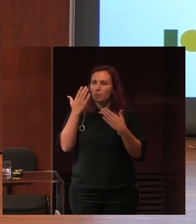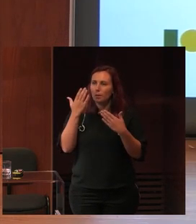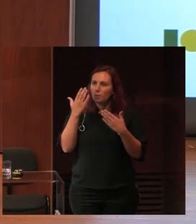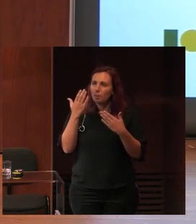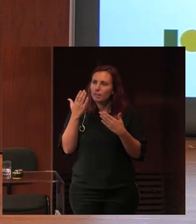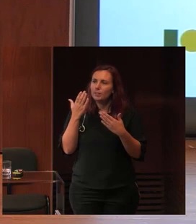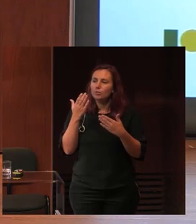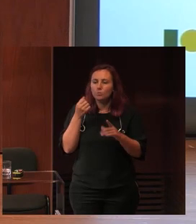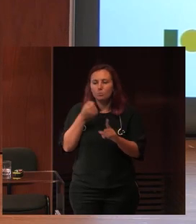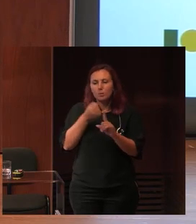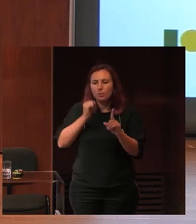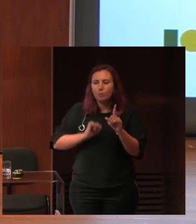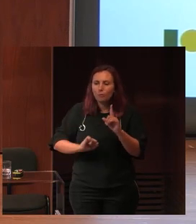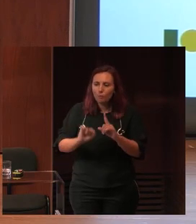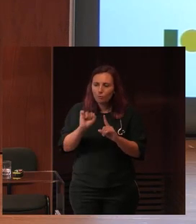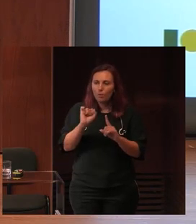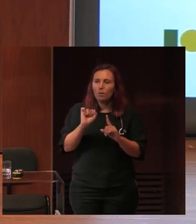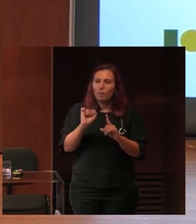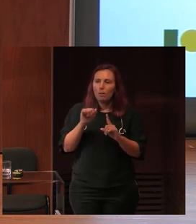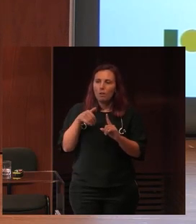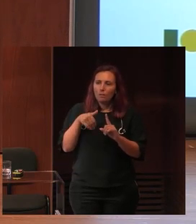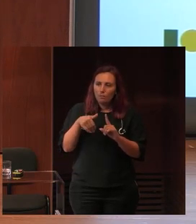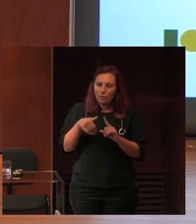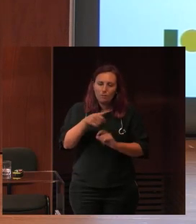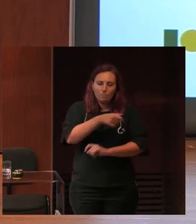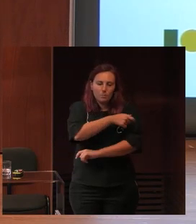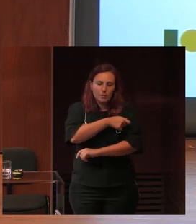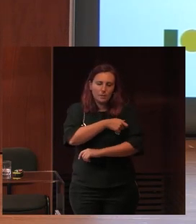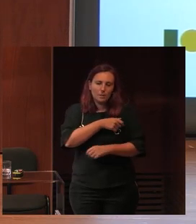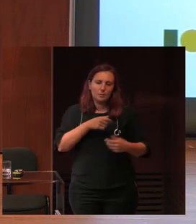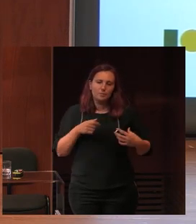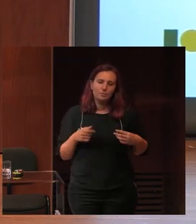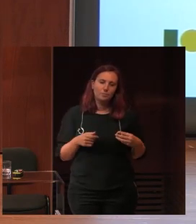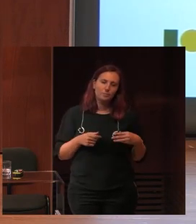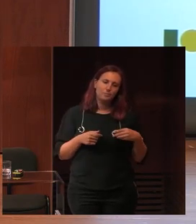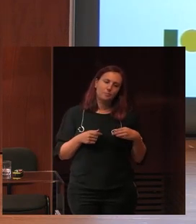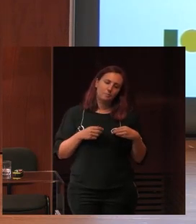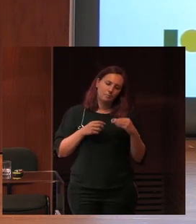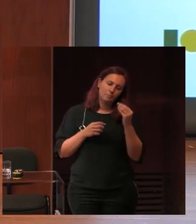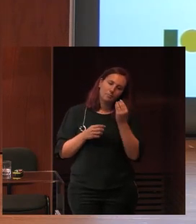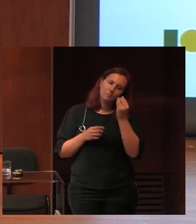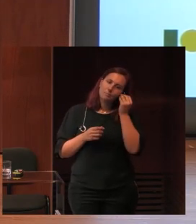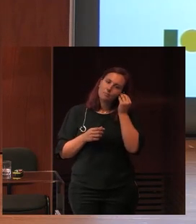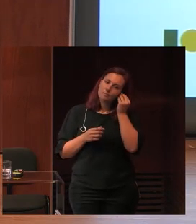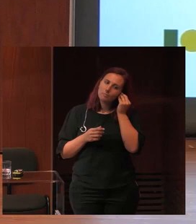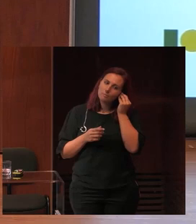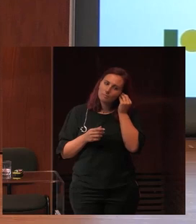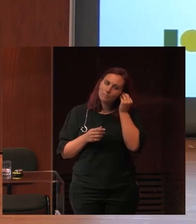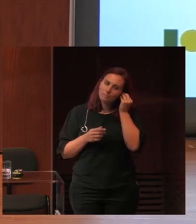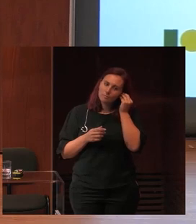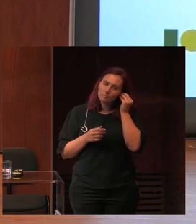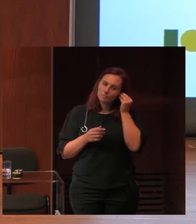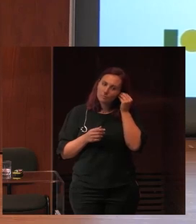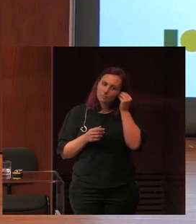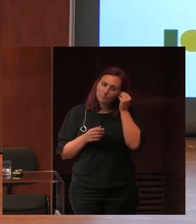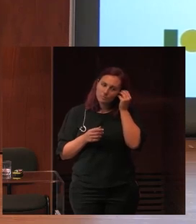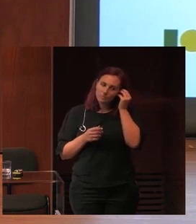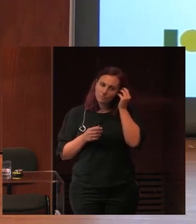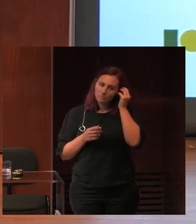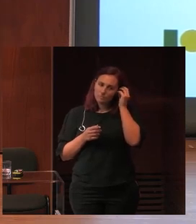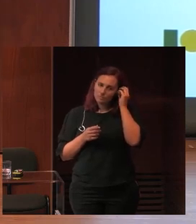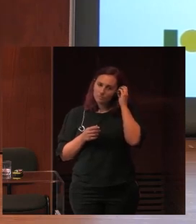pela vossa missão difícil que têm para representar. Well, let's change the mindset. Let's speak in